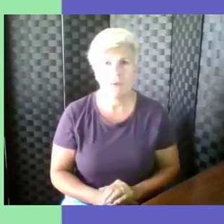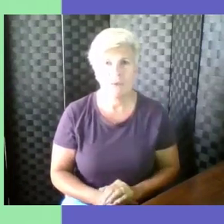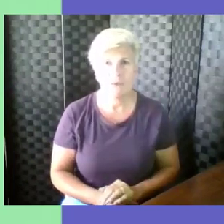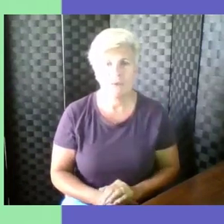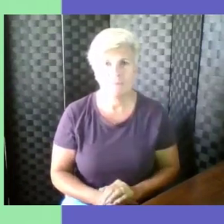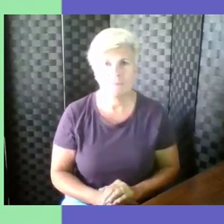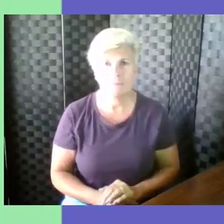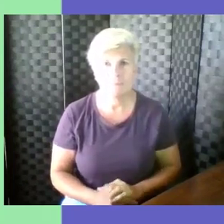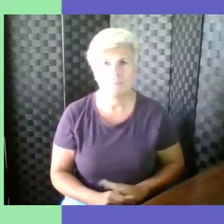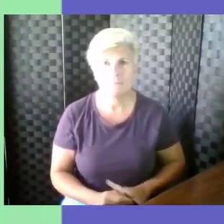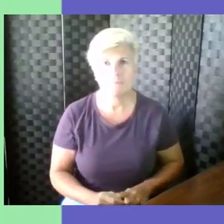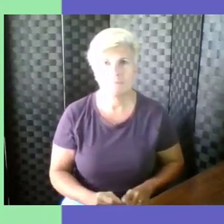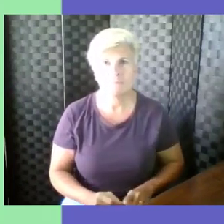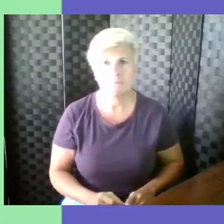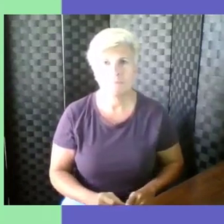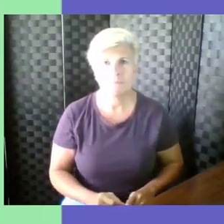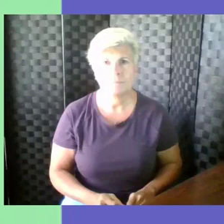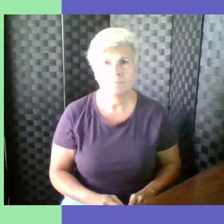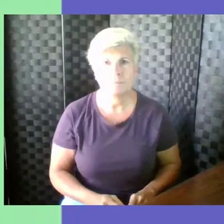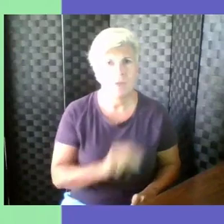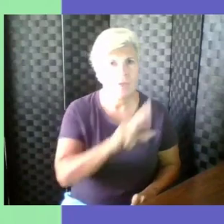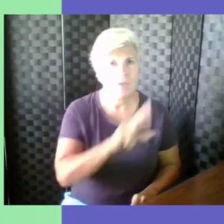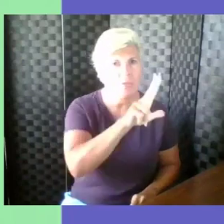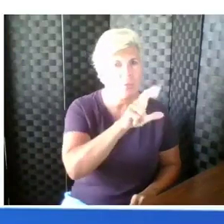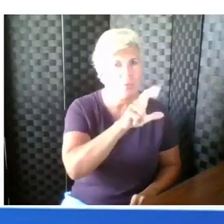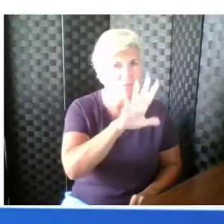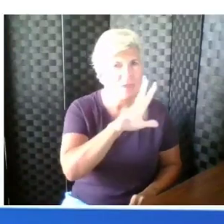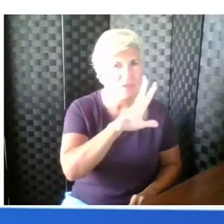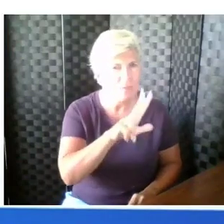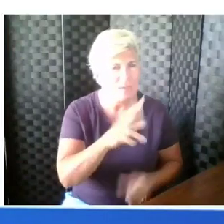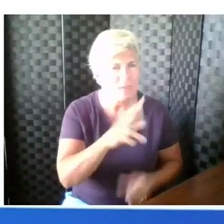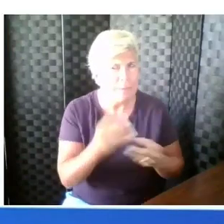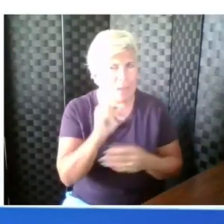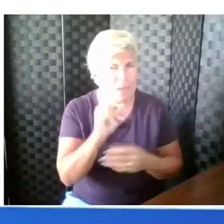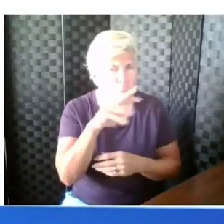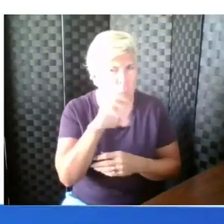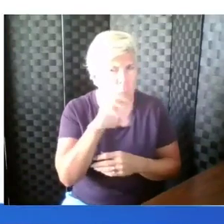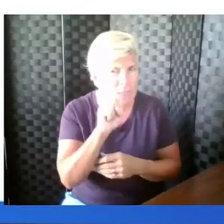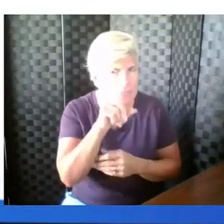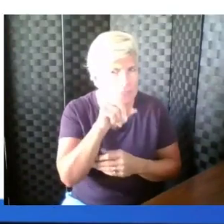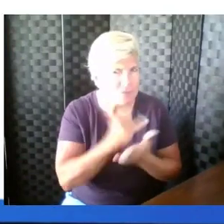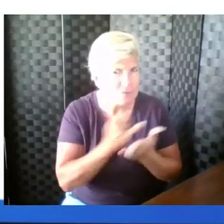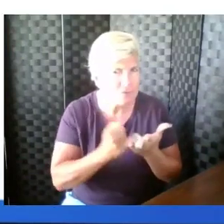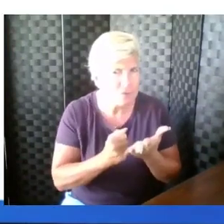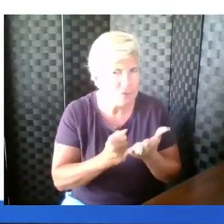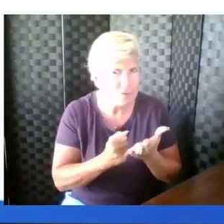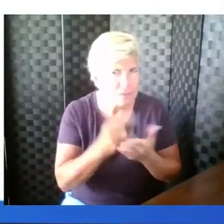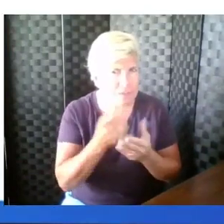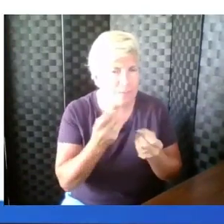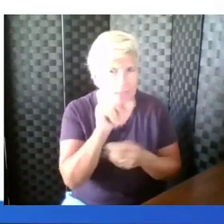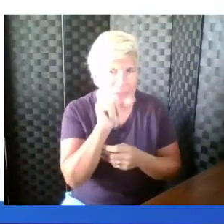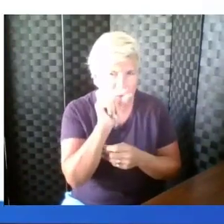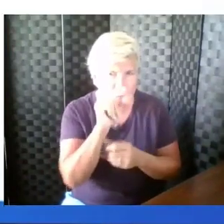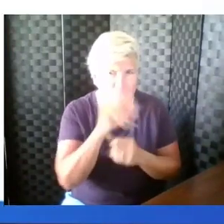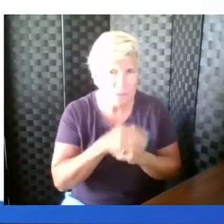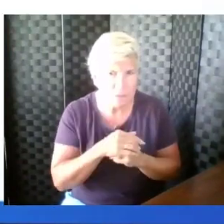and 5. Look at the number 353 again. How many ones should we draw? How many unit cubes?